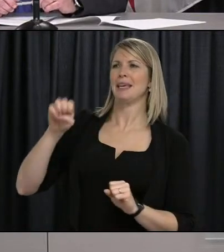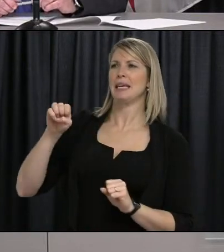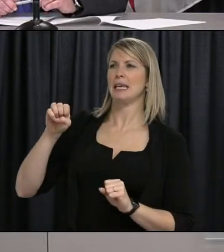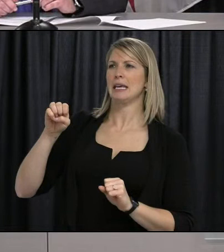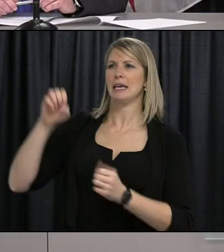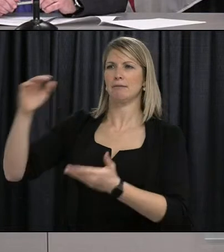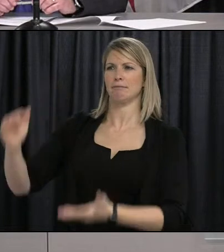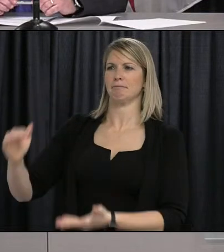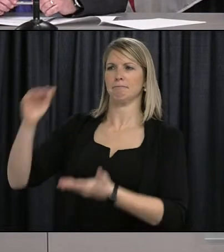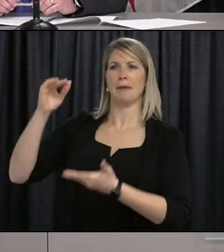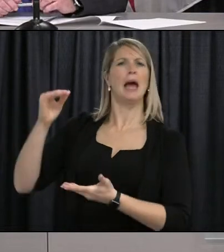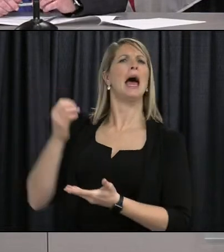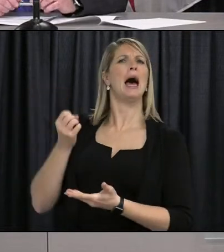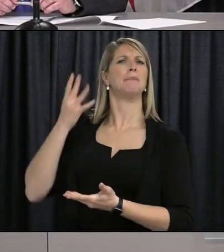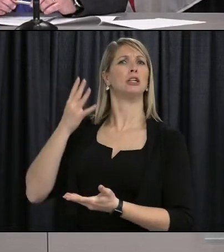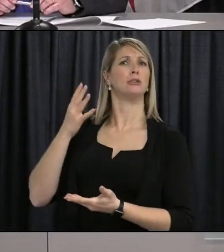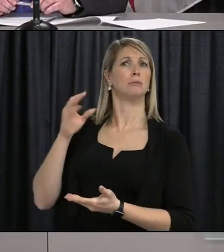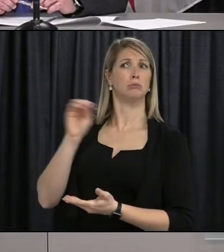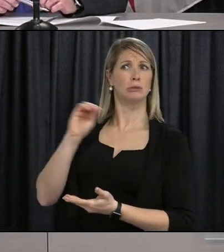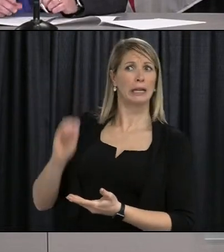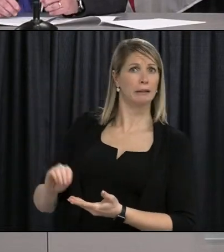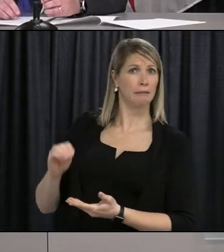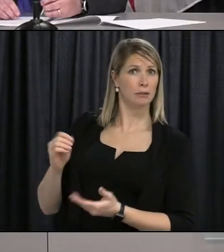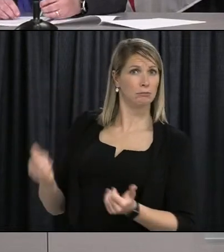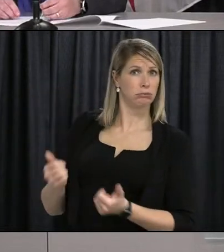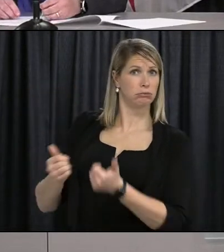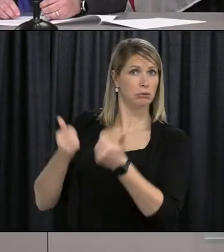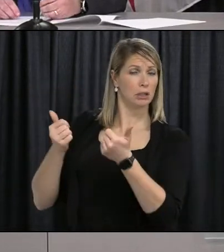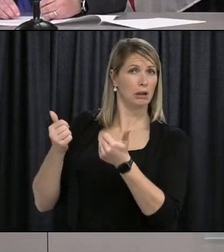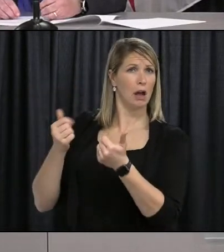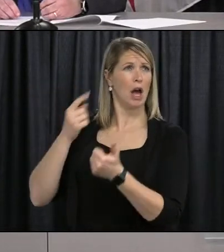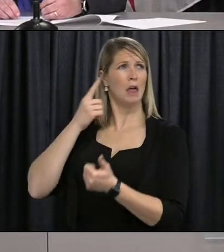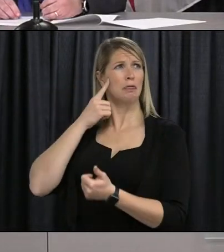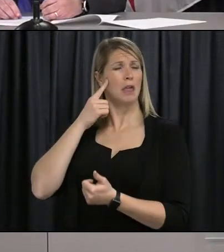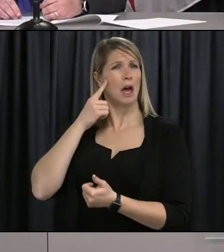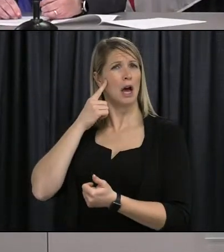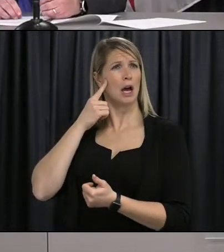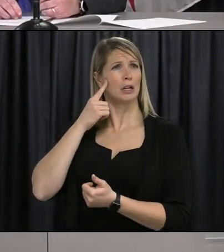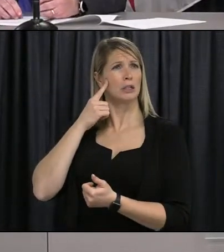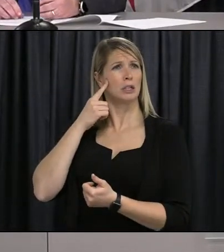What's the province's complement right now? I thought I saw a note that said it was at